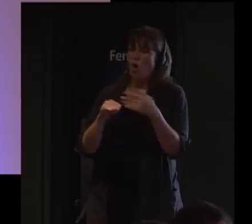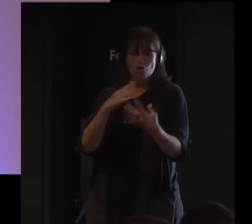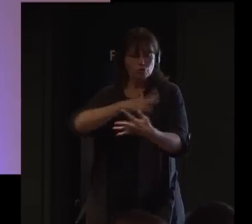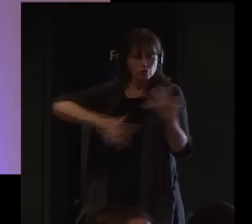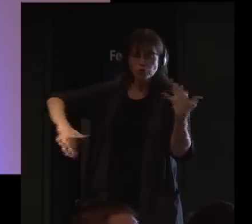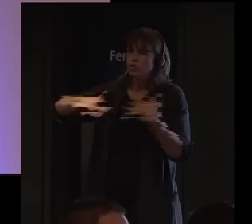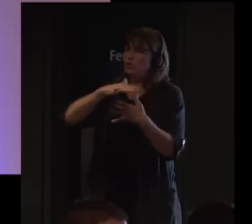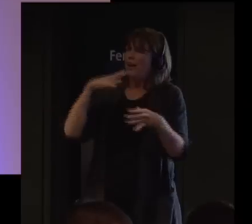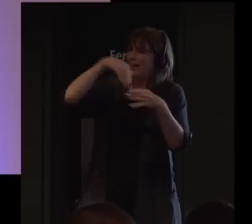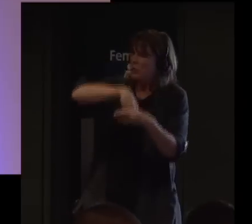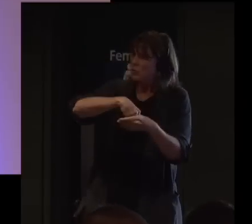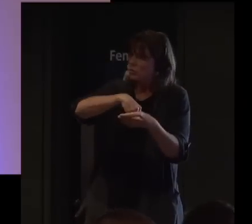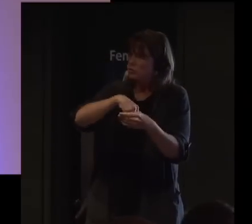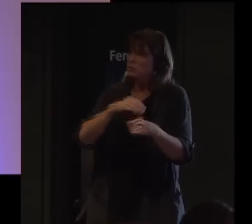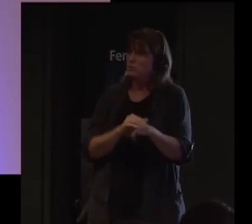beginning, 1